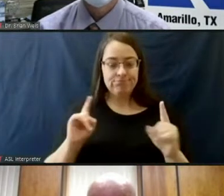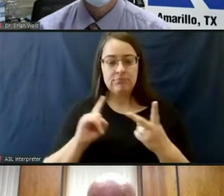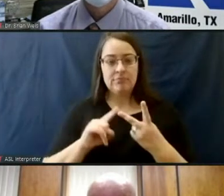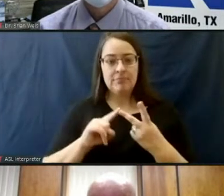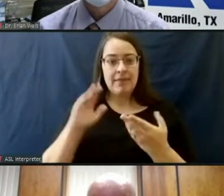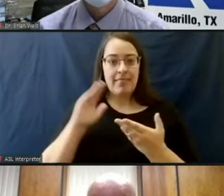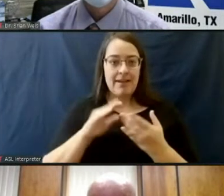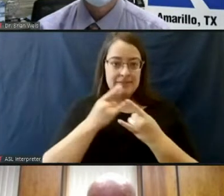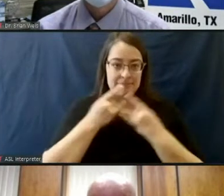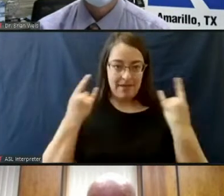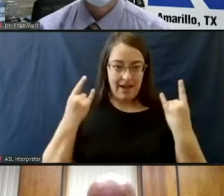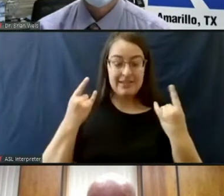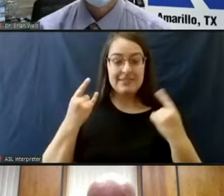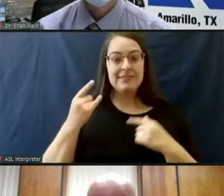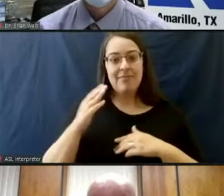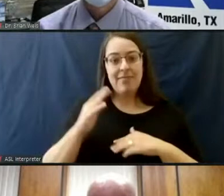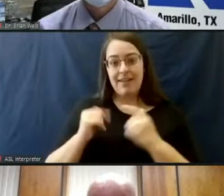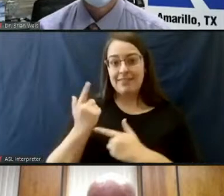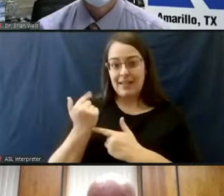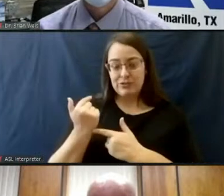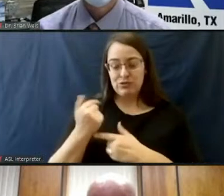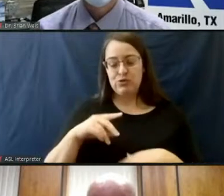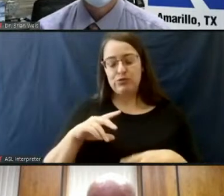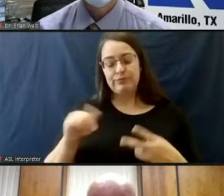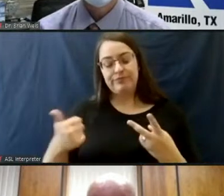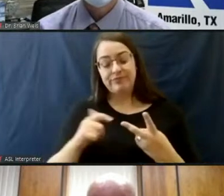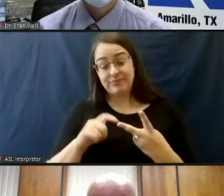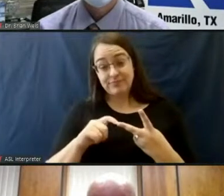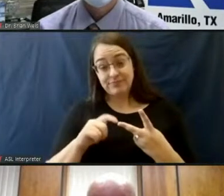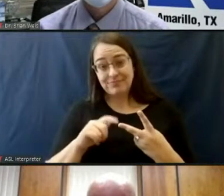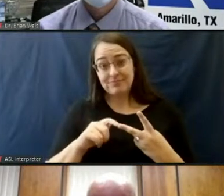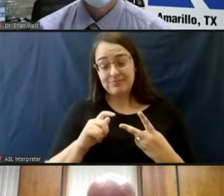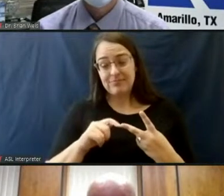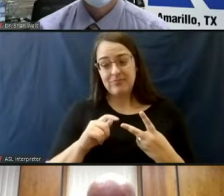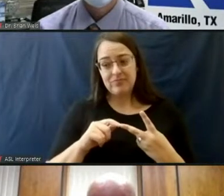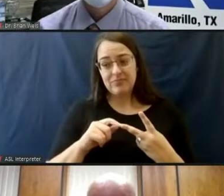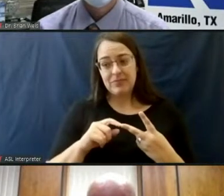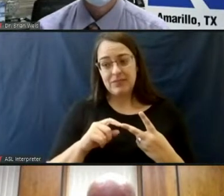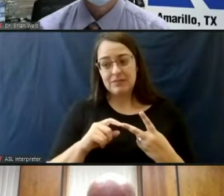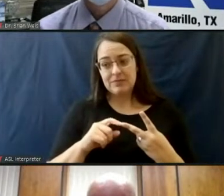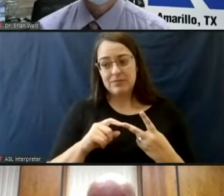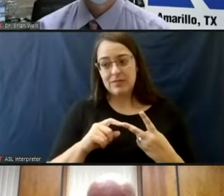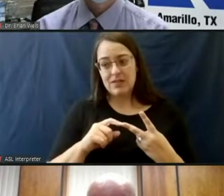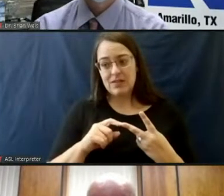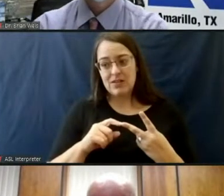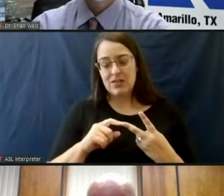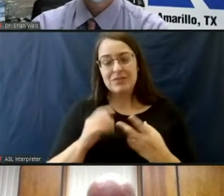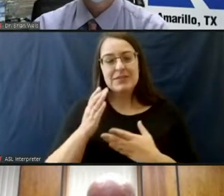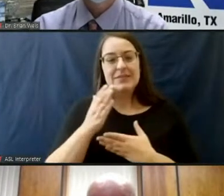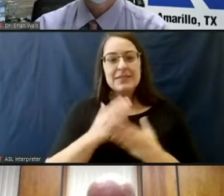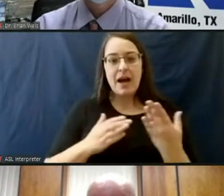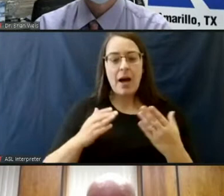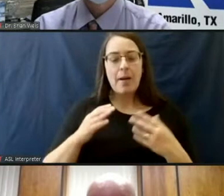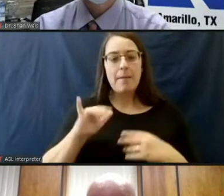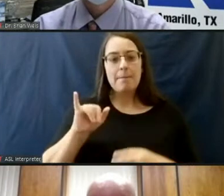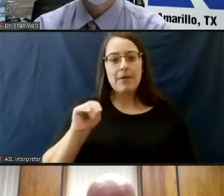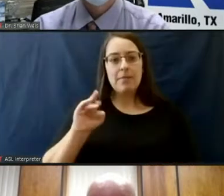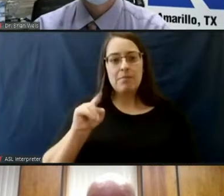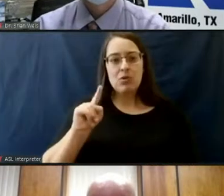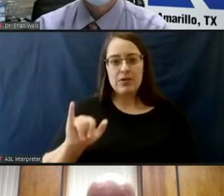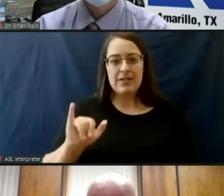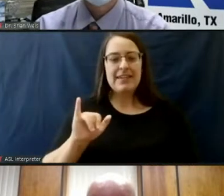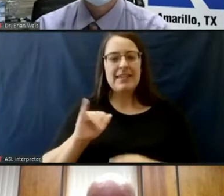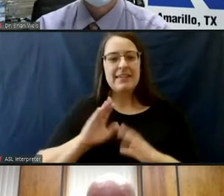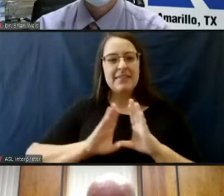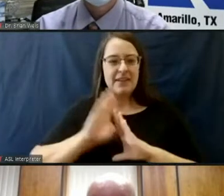now than what we had a year ago. The other is that there is some cumulative immunity that occurs from season to season